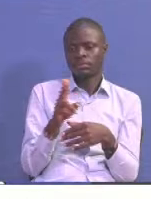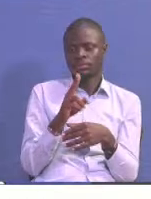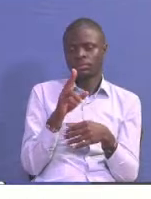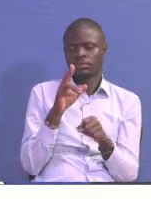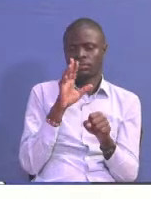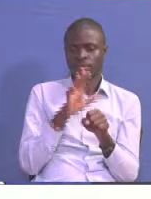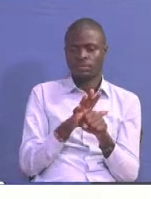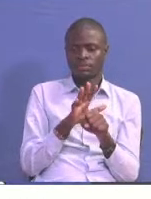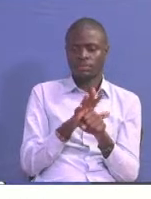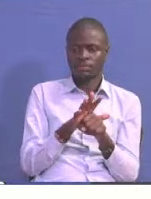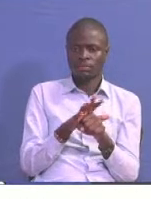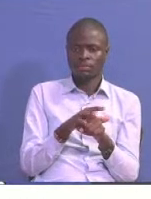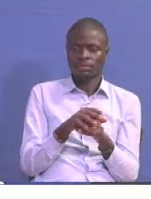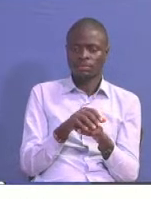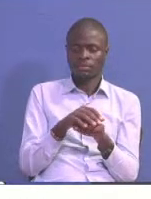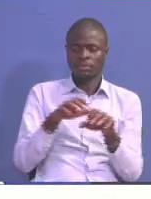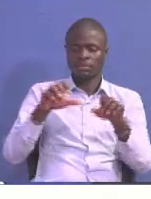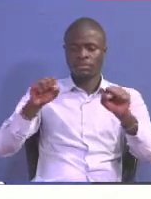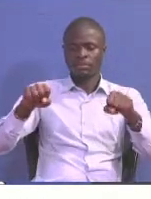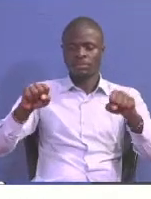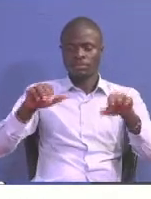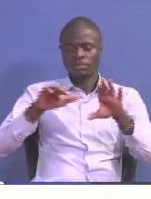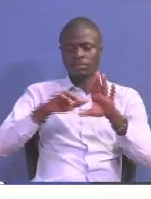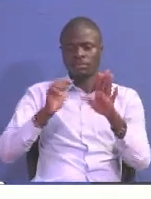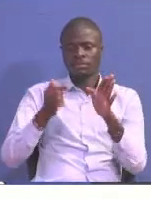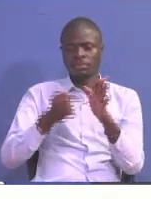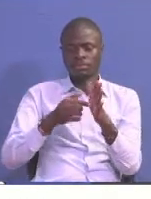of motorbikes in this country.